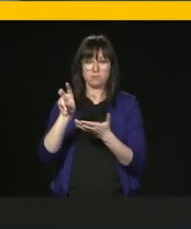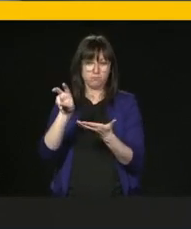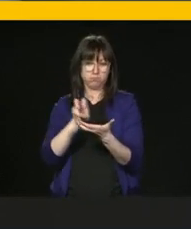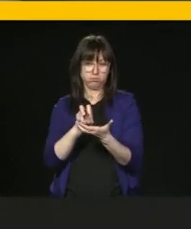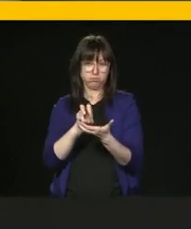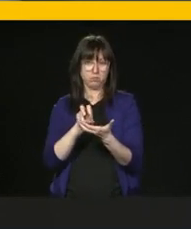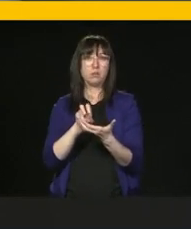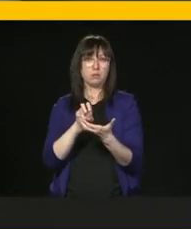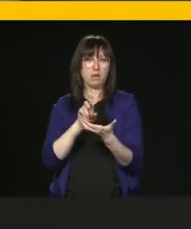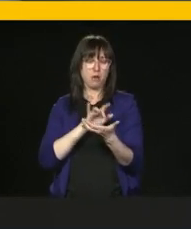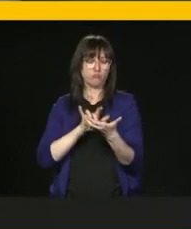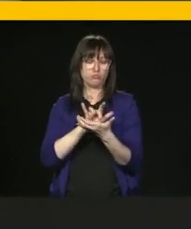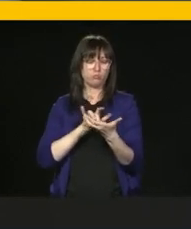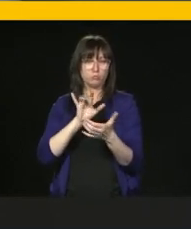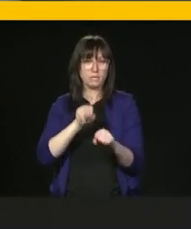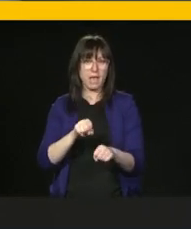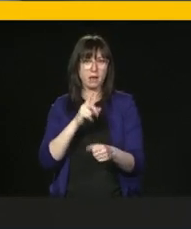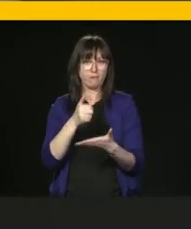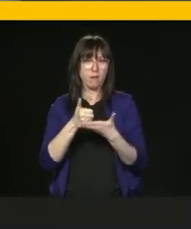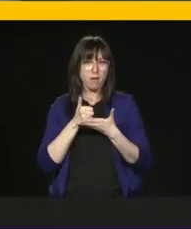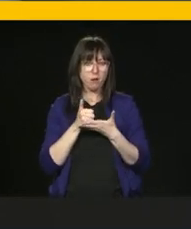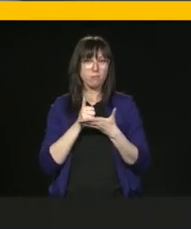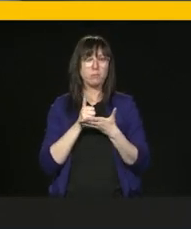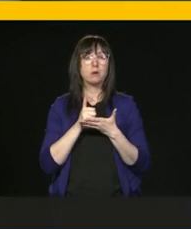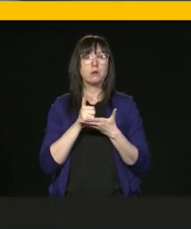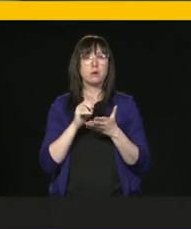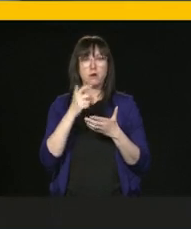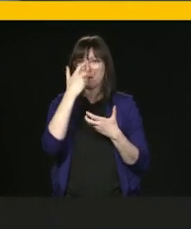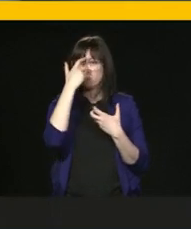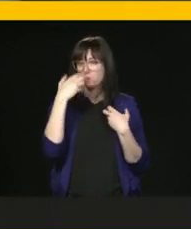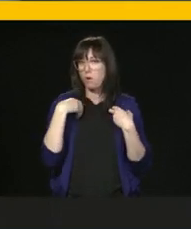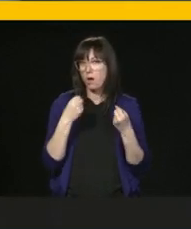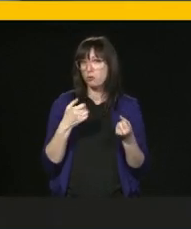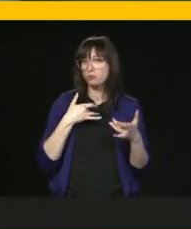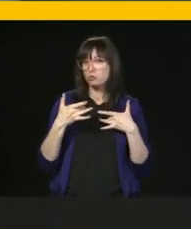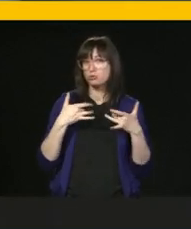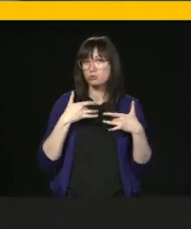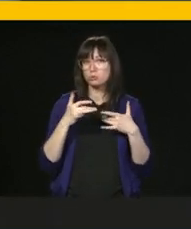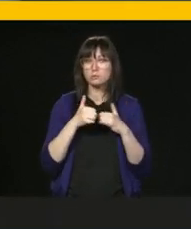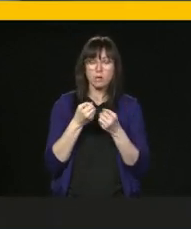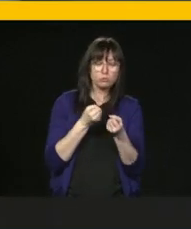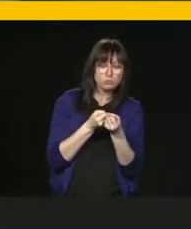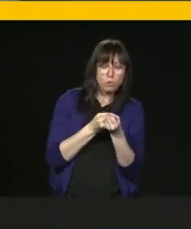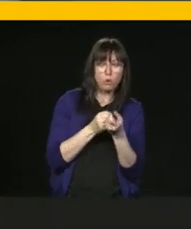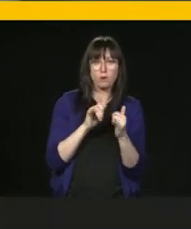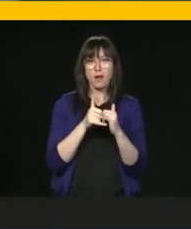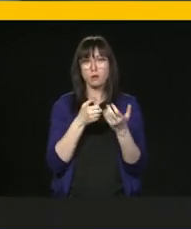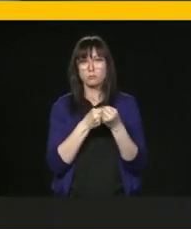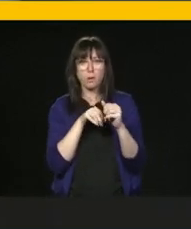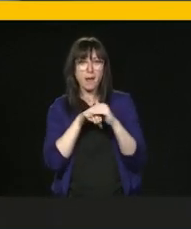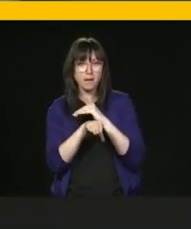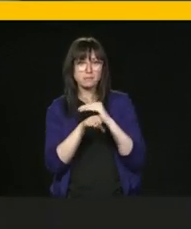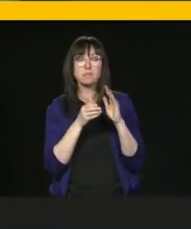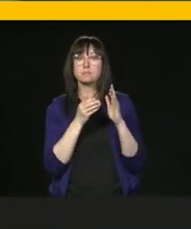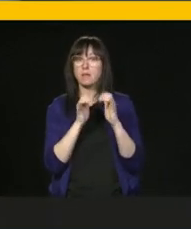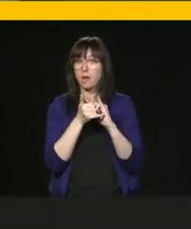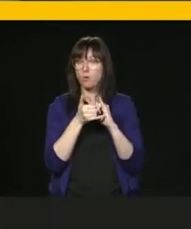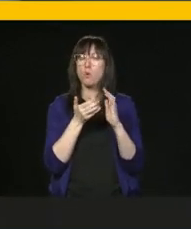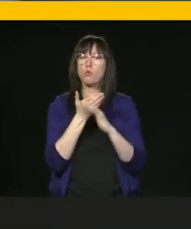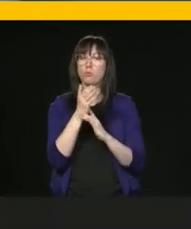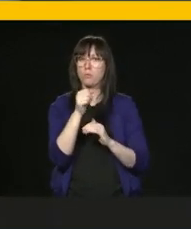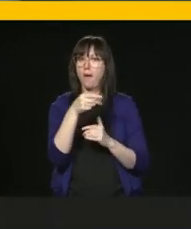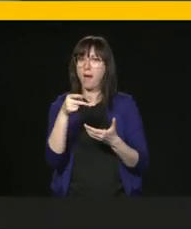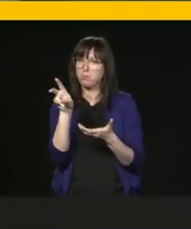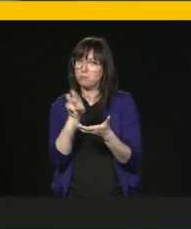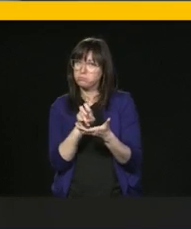in terms of mental health concerns that they have and being able to access supports through that app. And in the days to follow, I'll have more to say